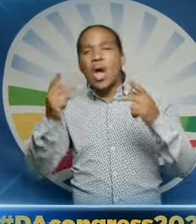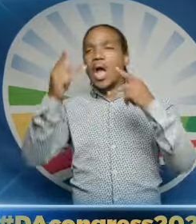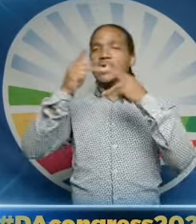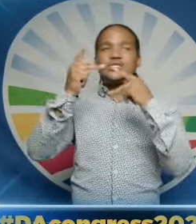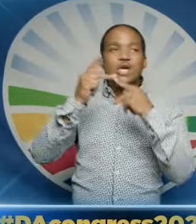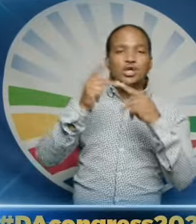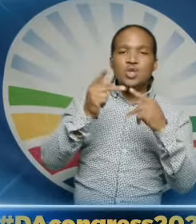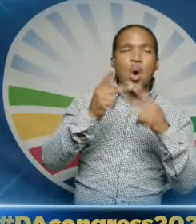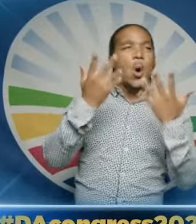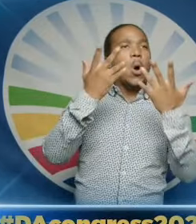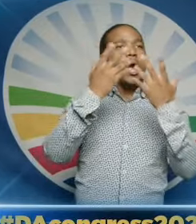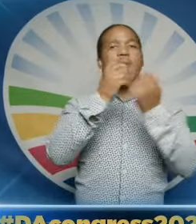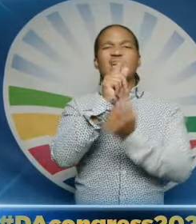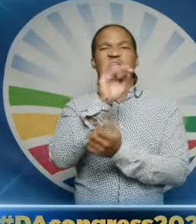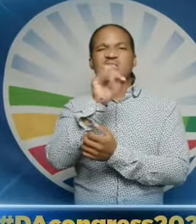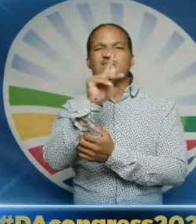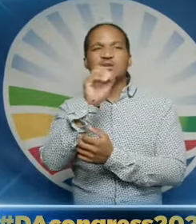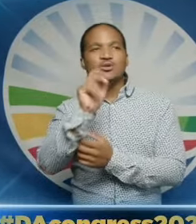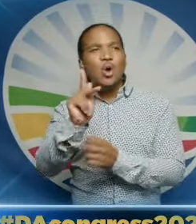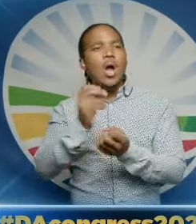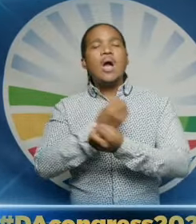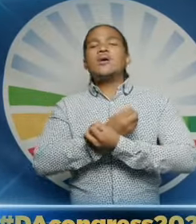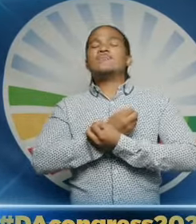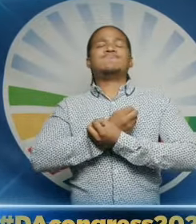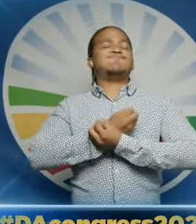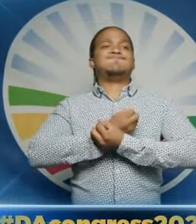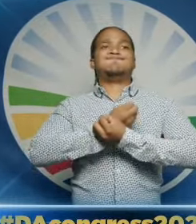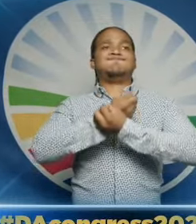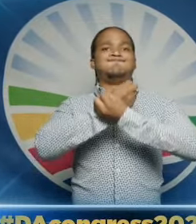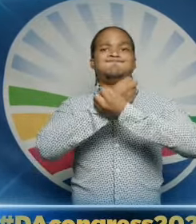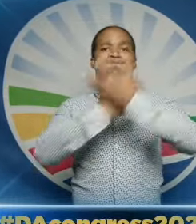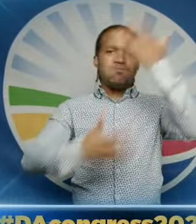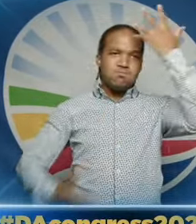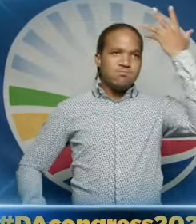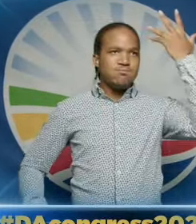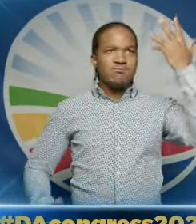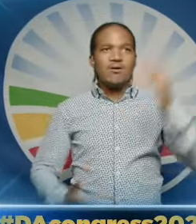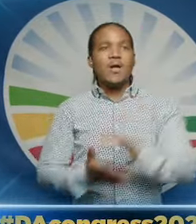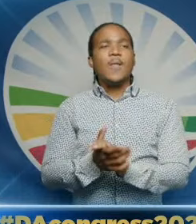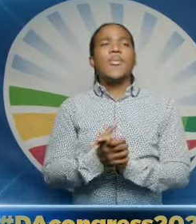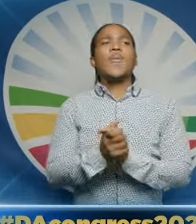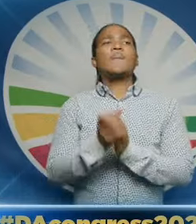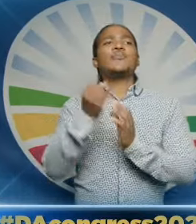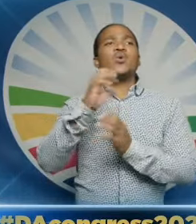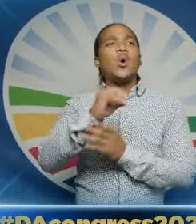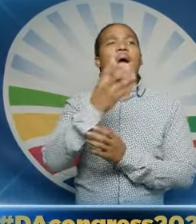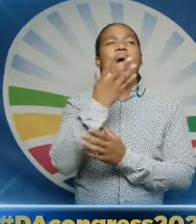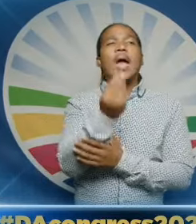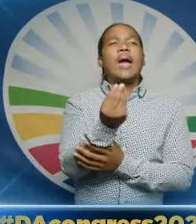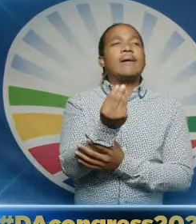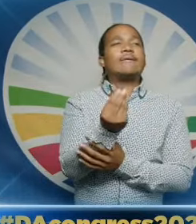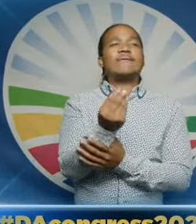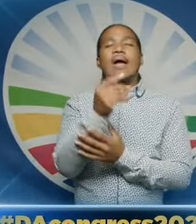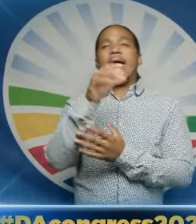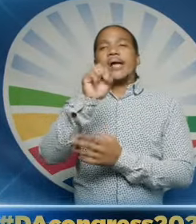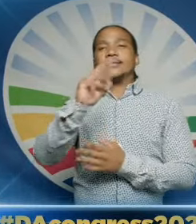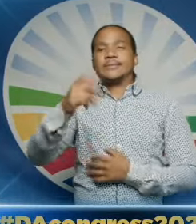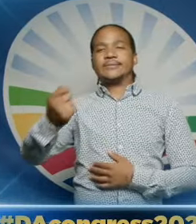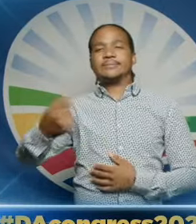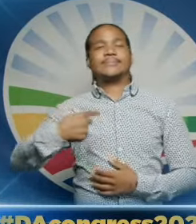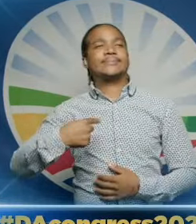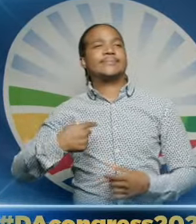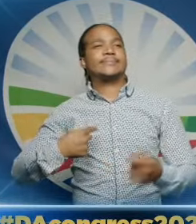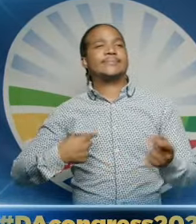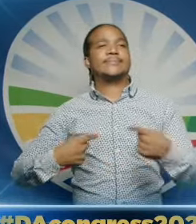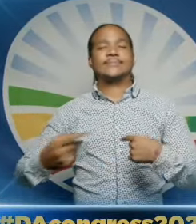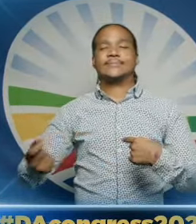like Connie does. It's really been great. It's really been fantastic. People have been SMSing and